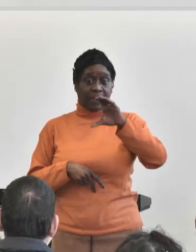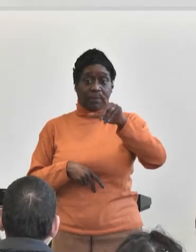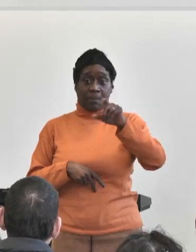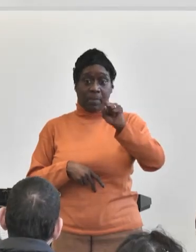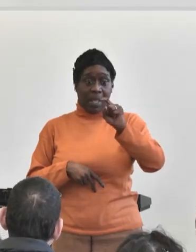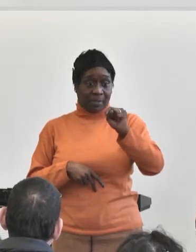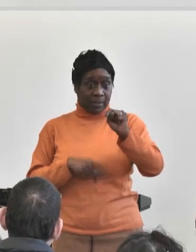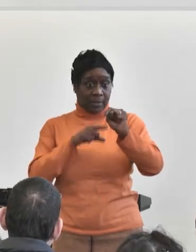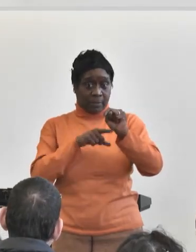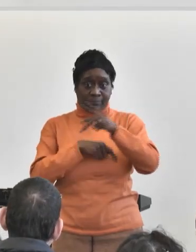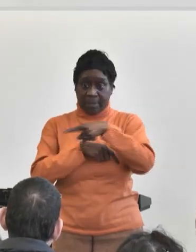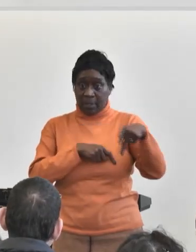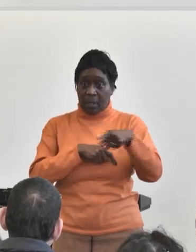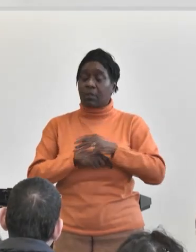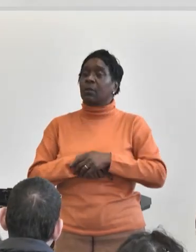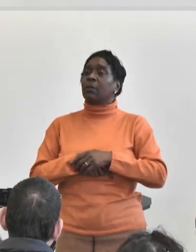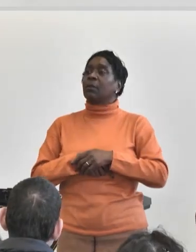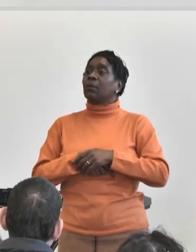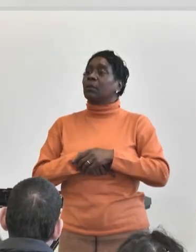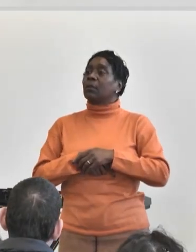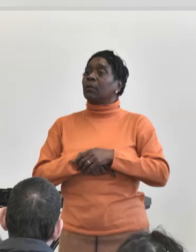Of course, there is...